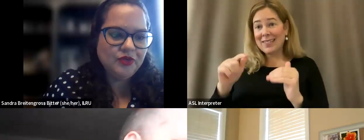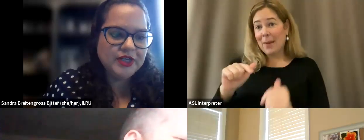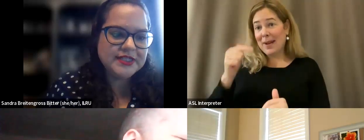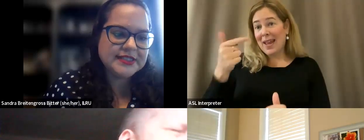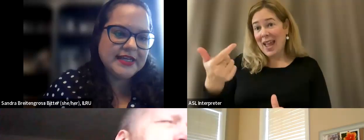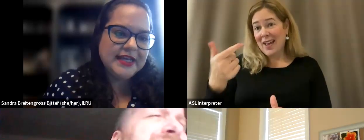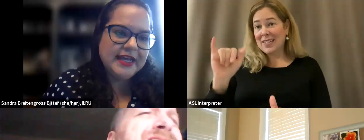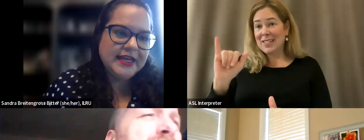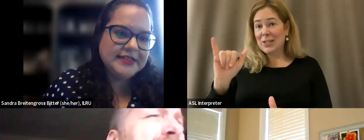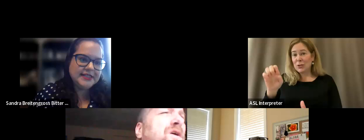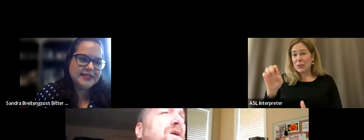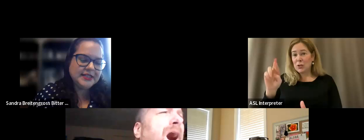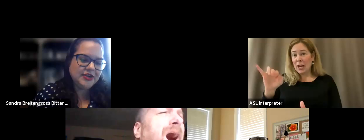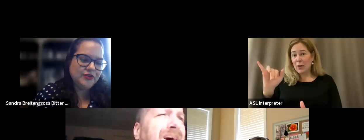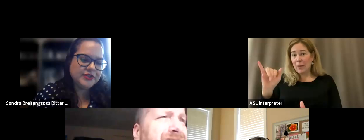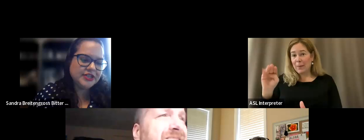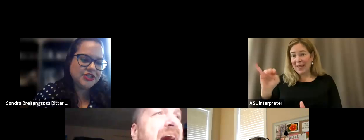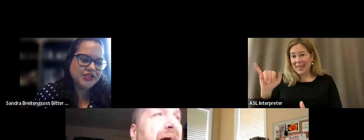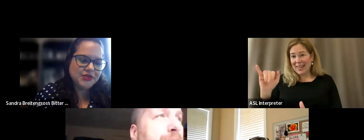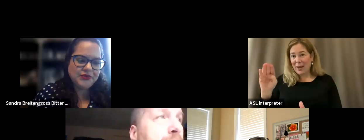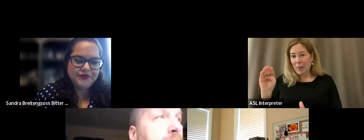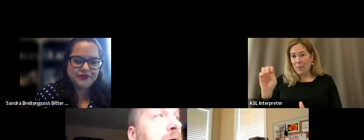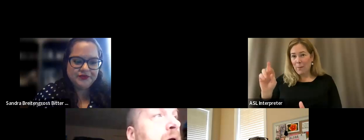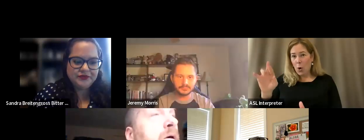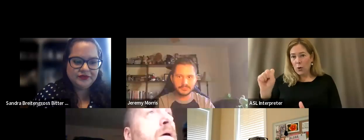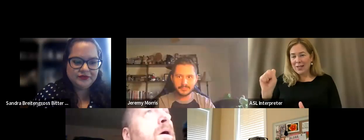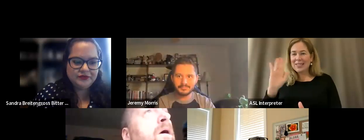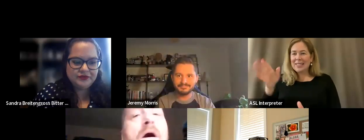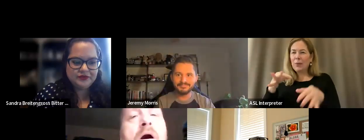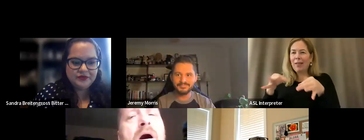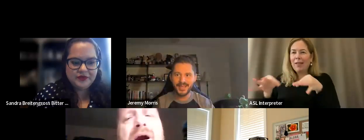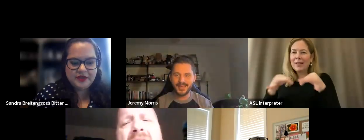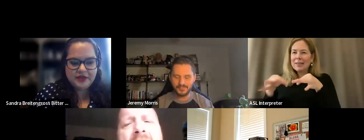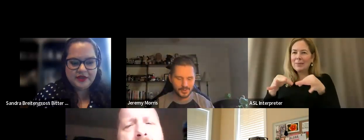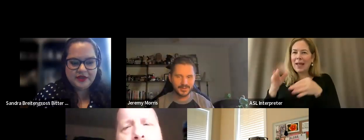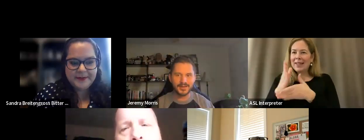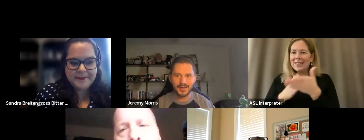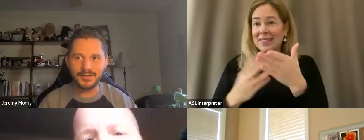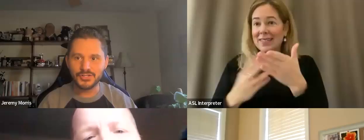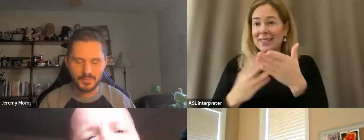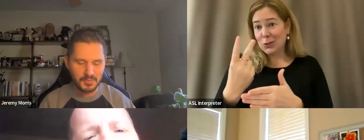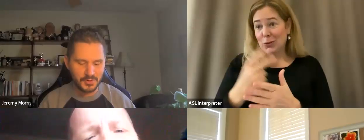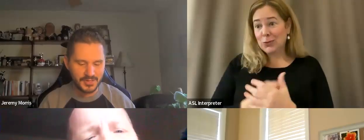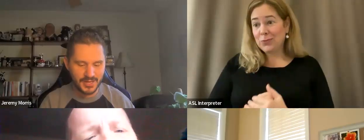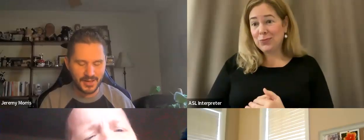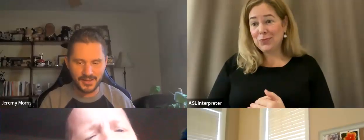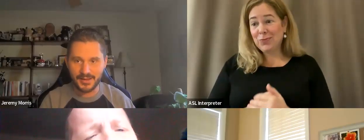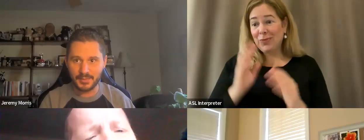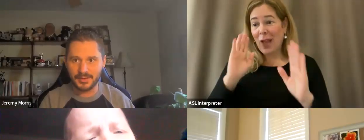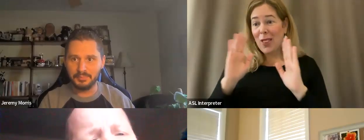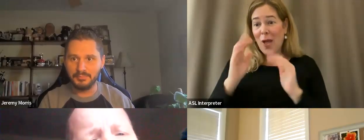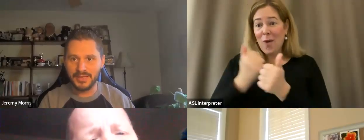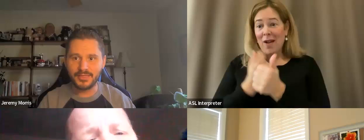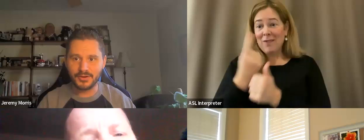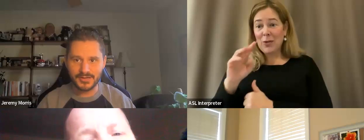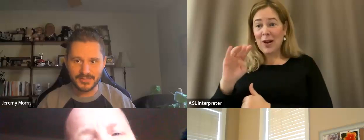Jeremy Morris, and he is gonna go over section 2. Hey everyone, Jeremy Morris. I am